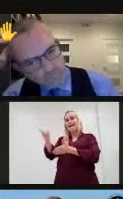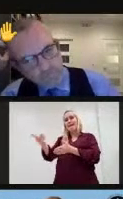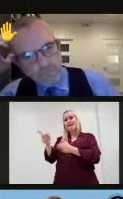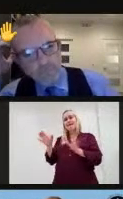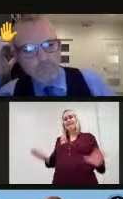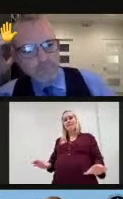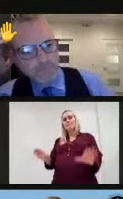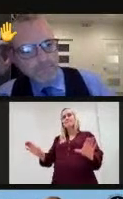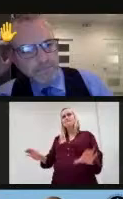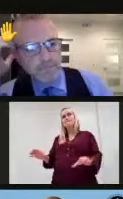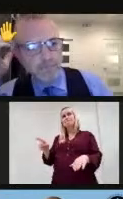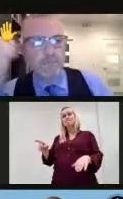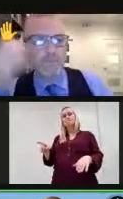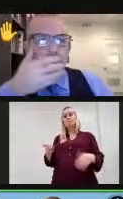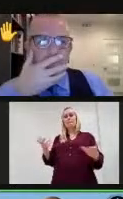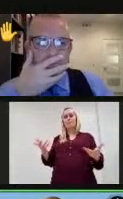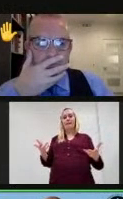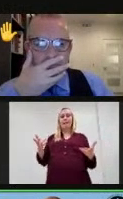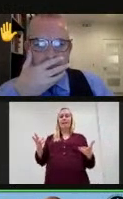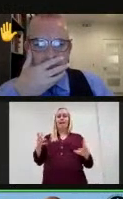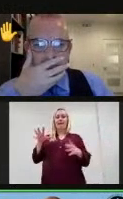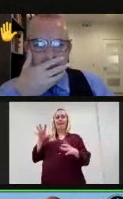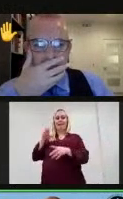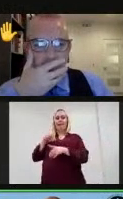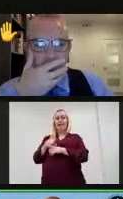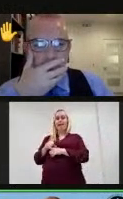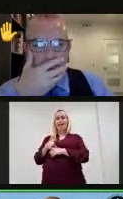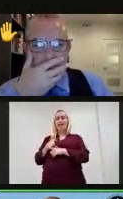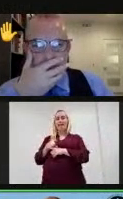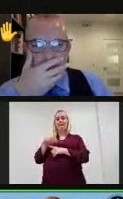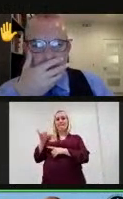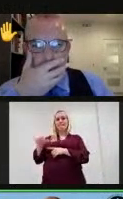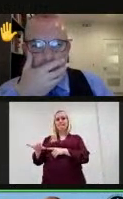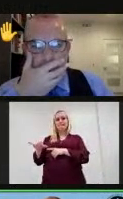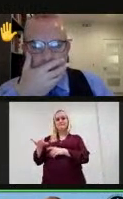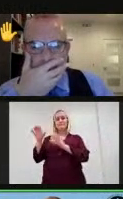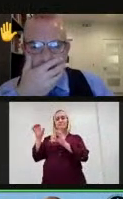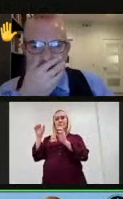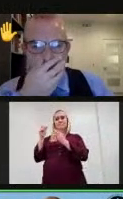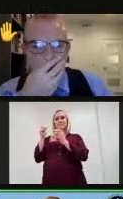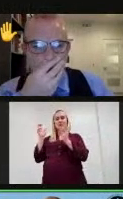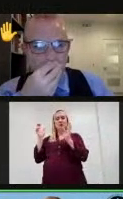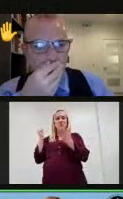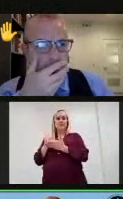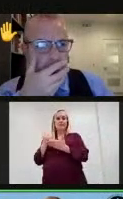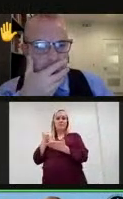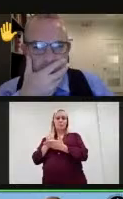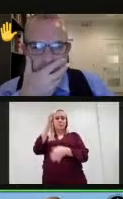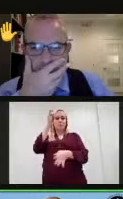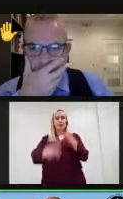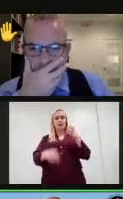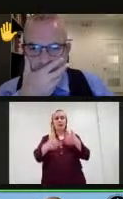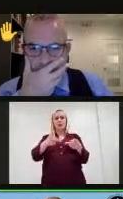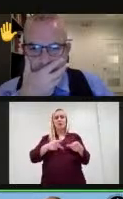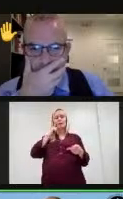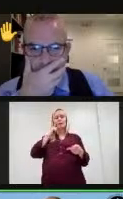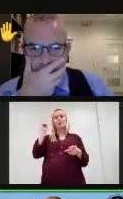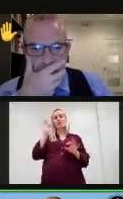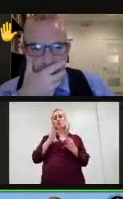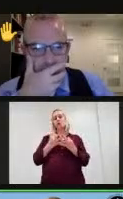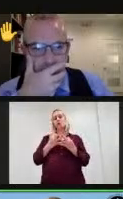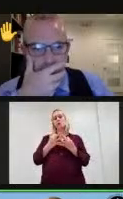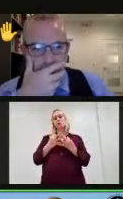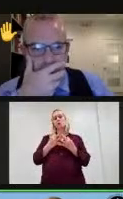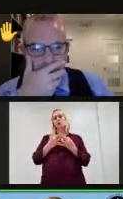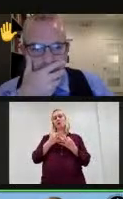the thing. So we can capture that, hopefully, where there is a central place for families